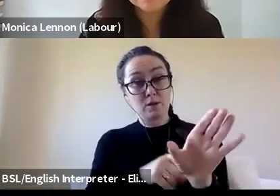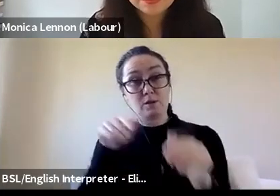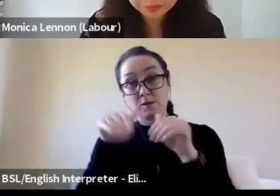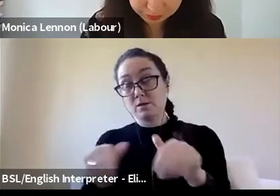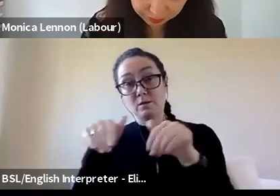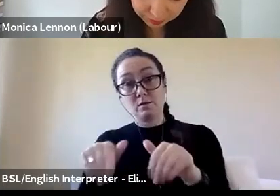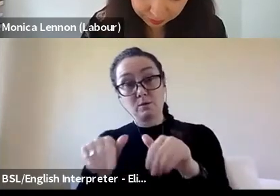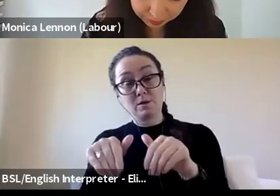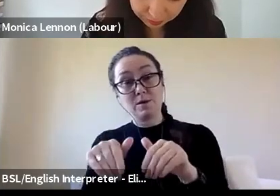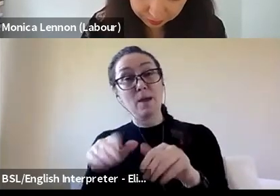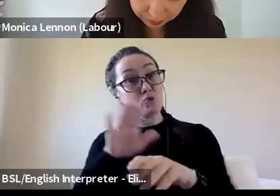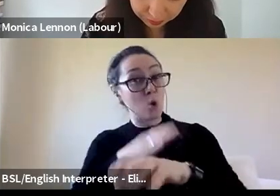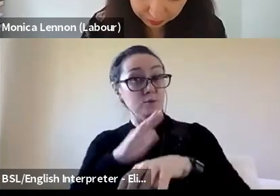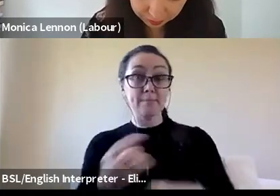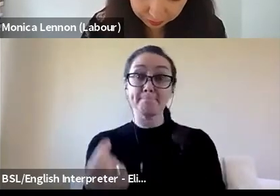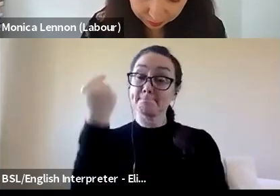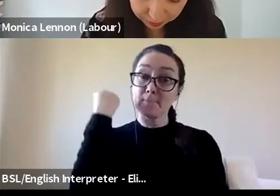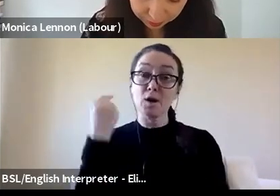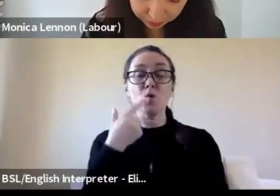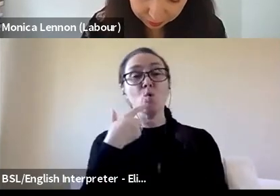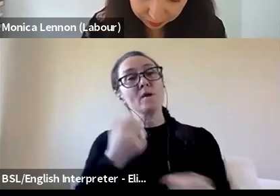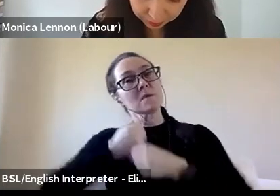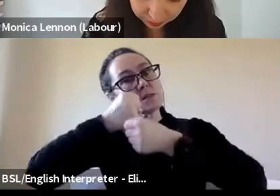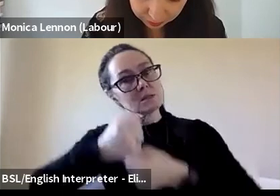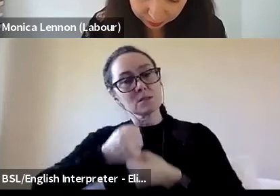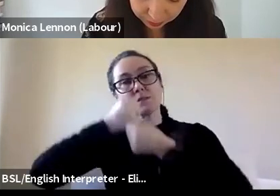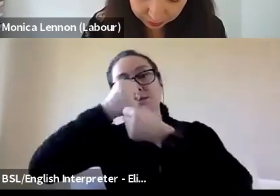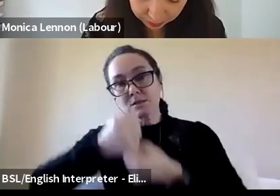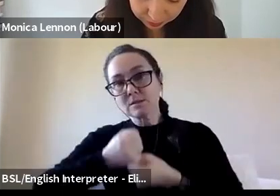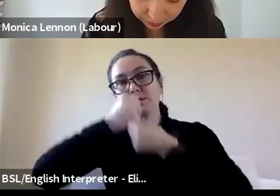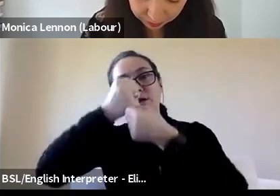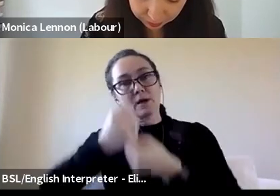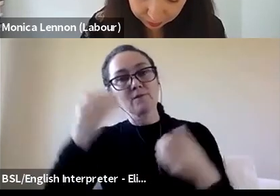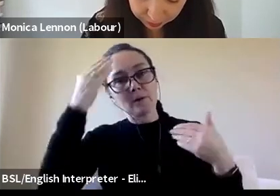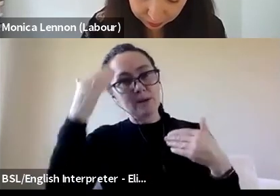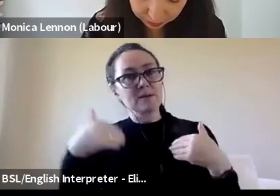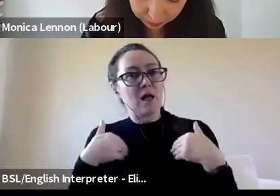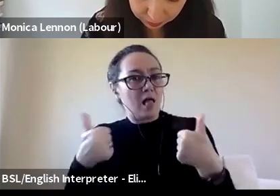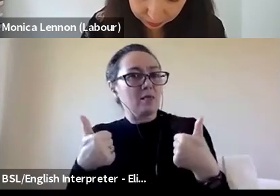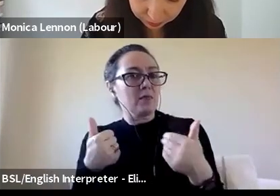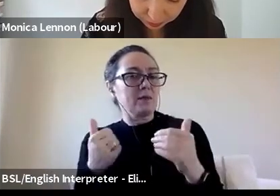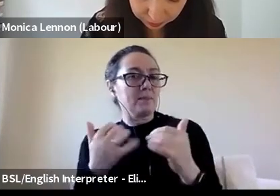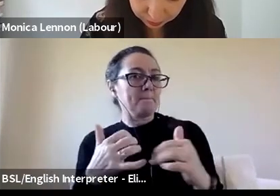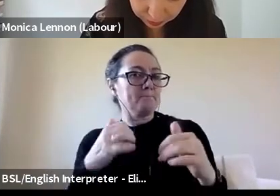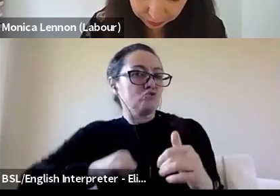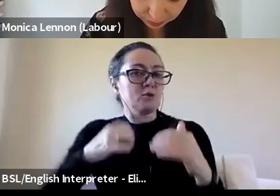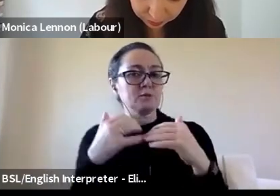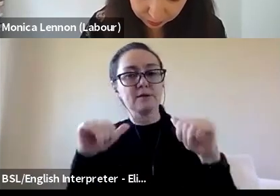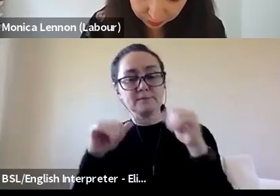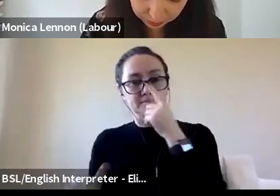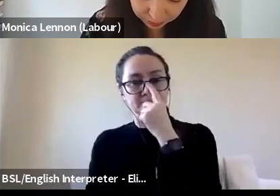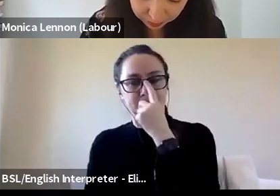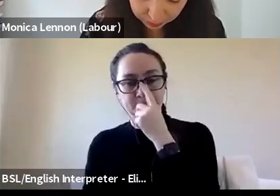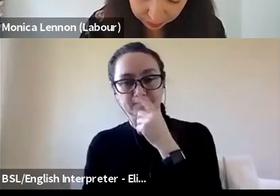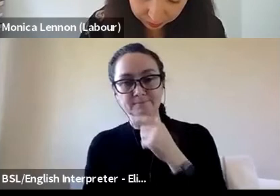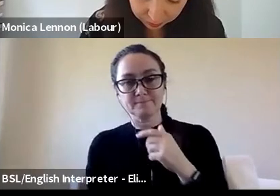And that was years ago. And we fought for mental health at every opportunity in the Scottish Parliament, and just won really 120 million